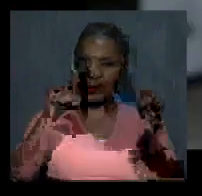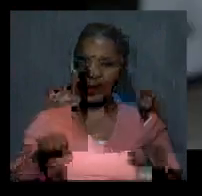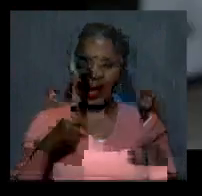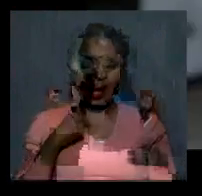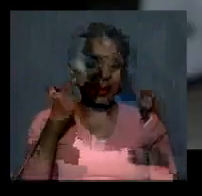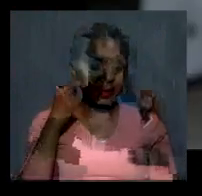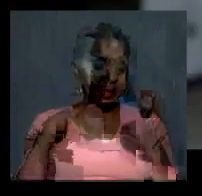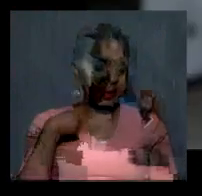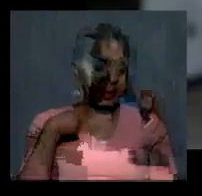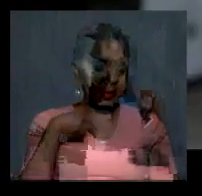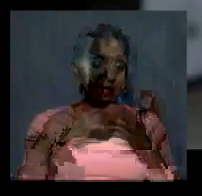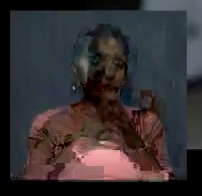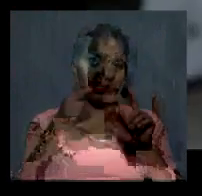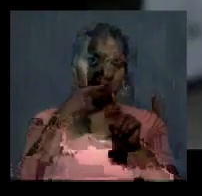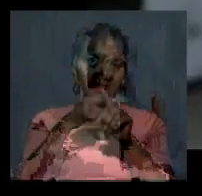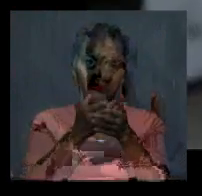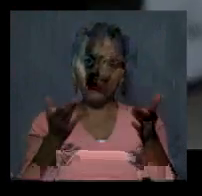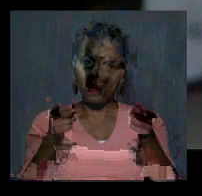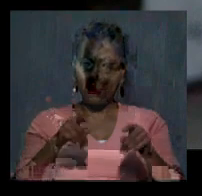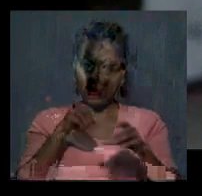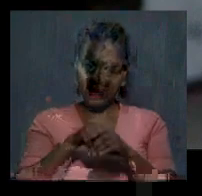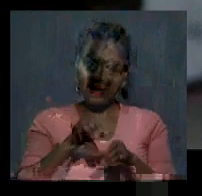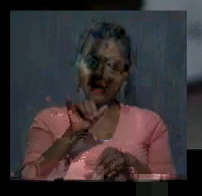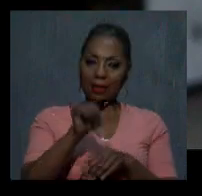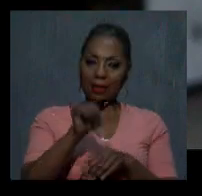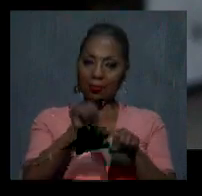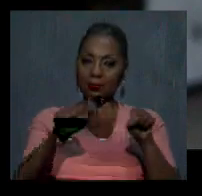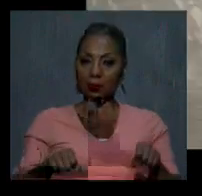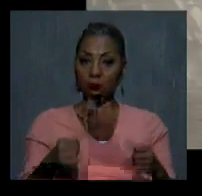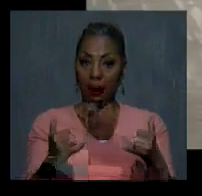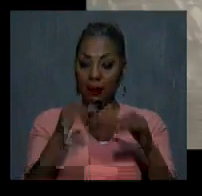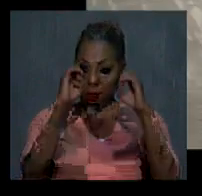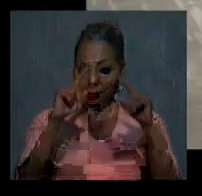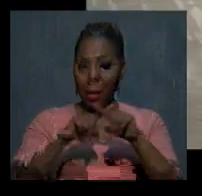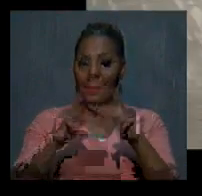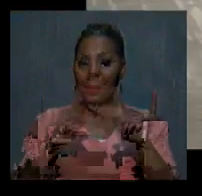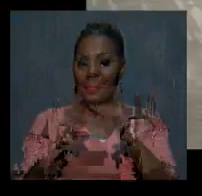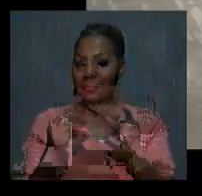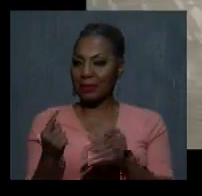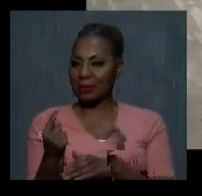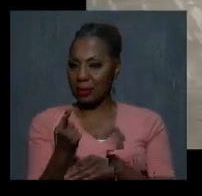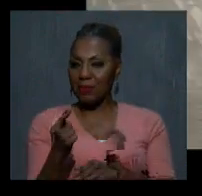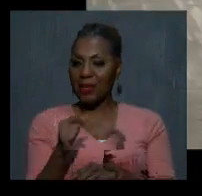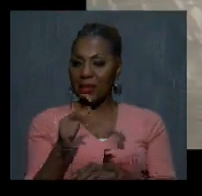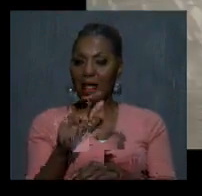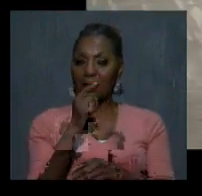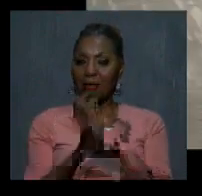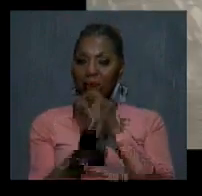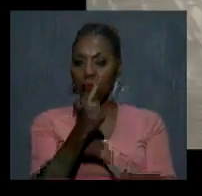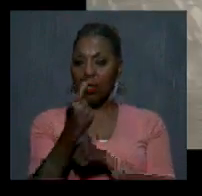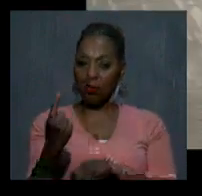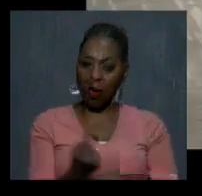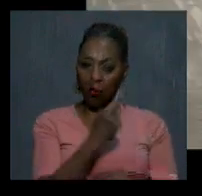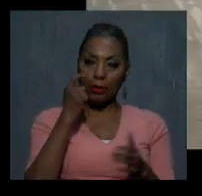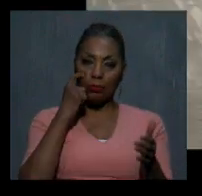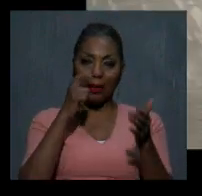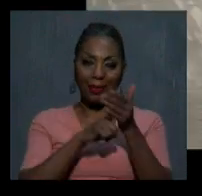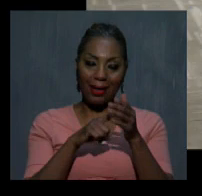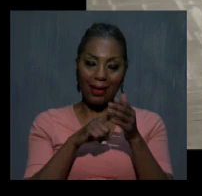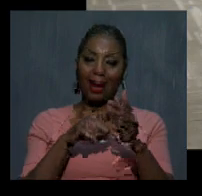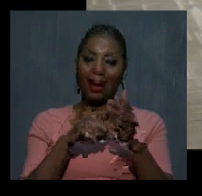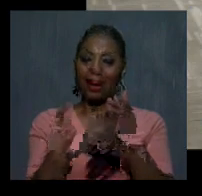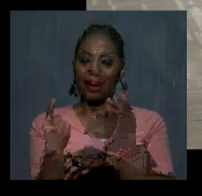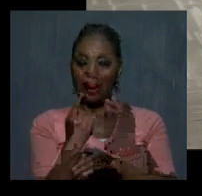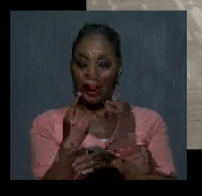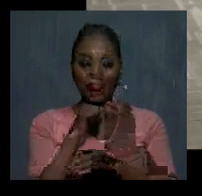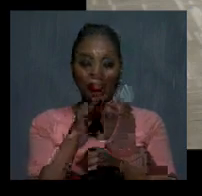a lot of positive going on in the end, though that's something not everybody recognizes,